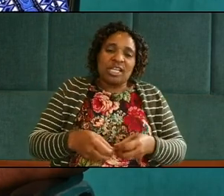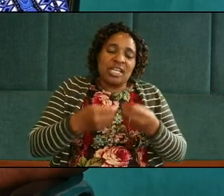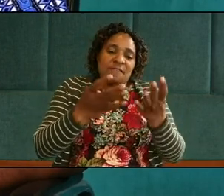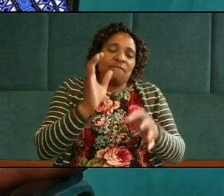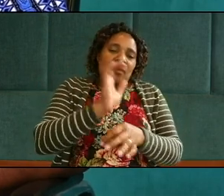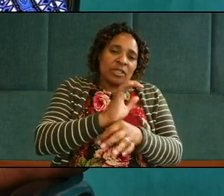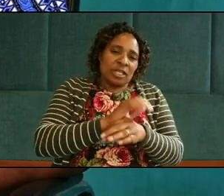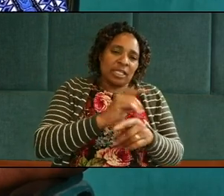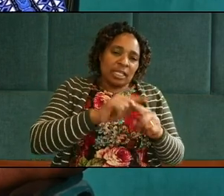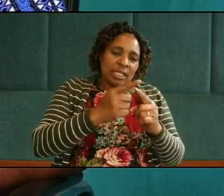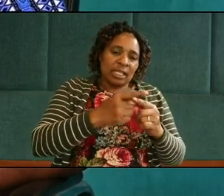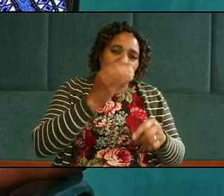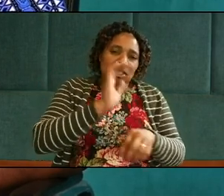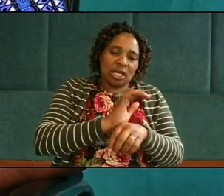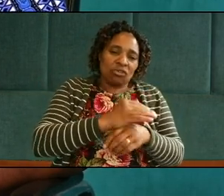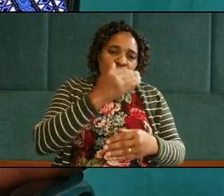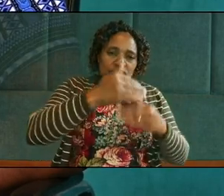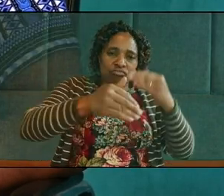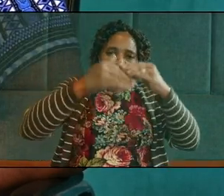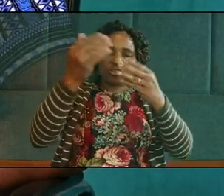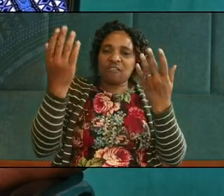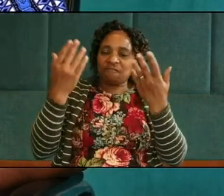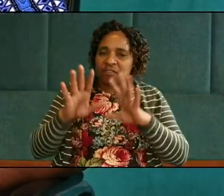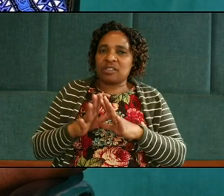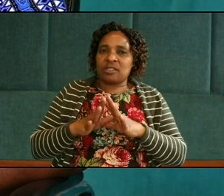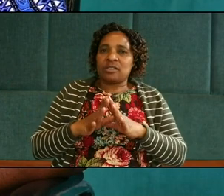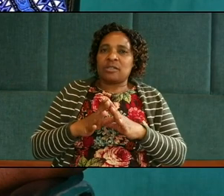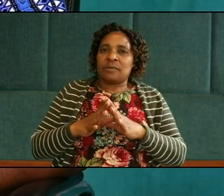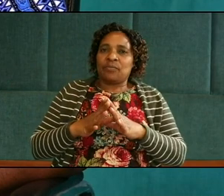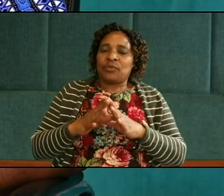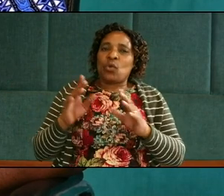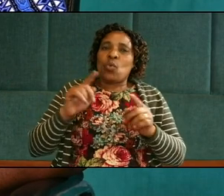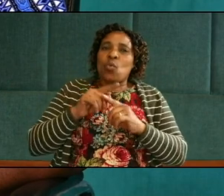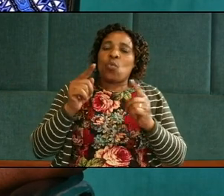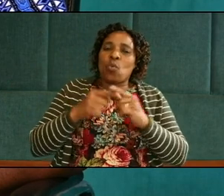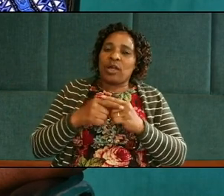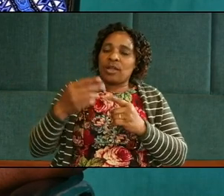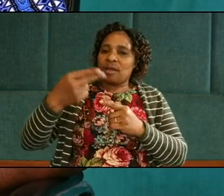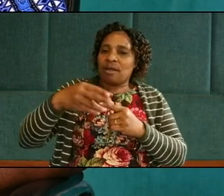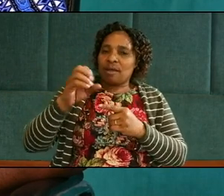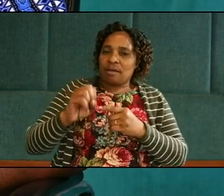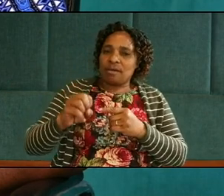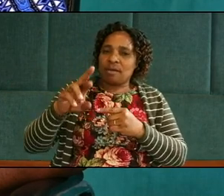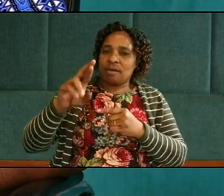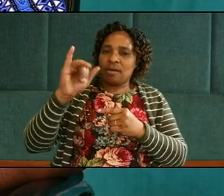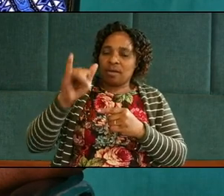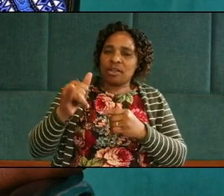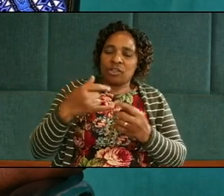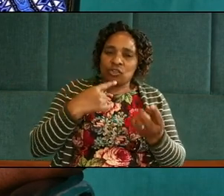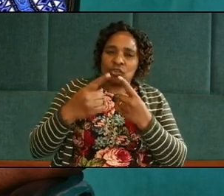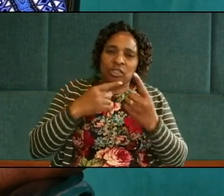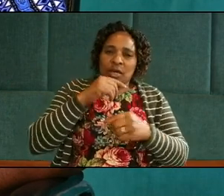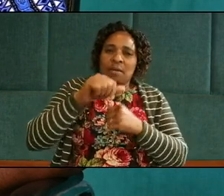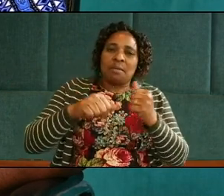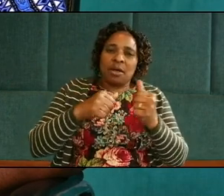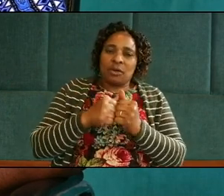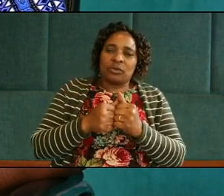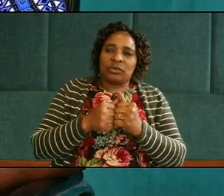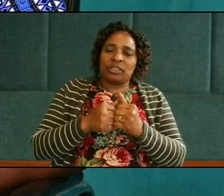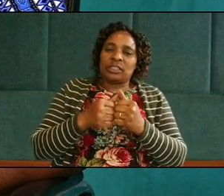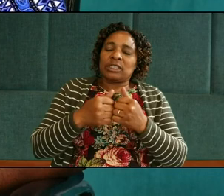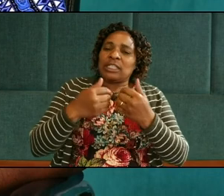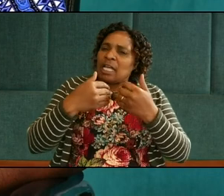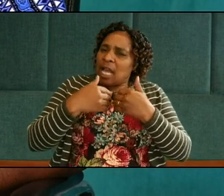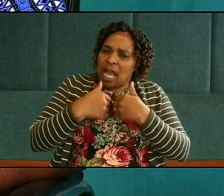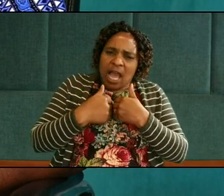erected. Yeah. What do you think of this? When Henry mentioned that they didn't